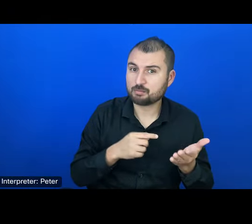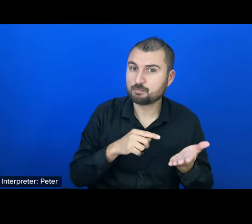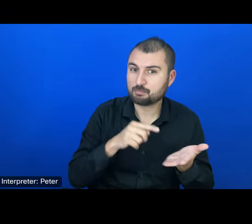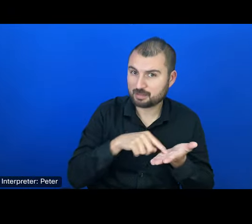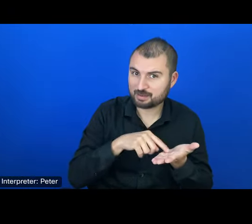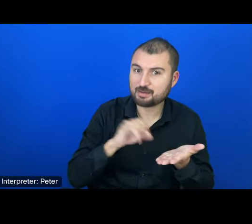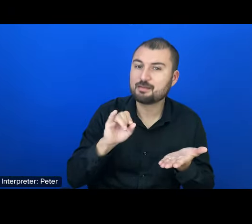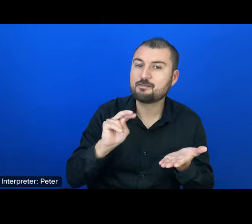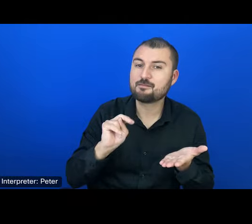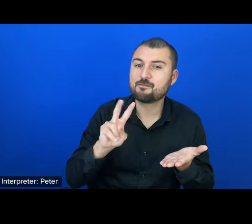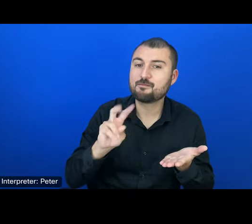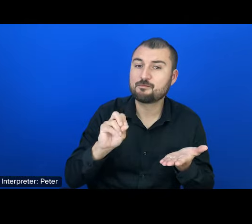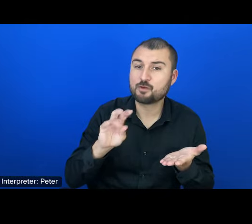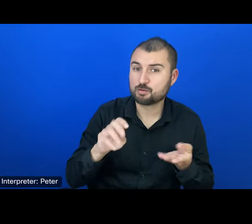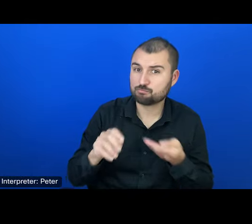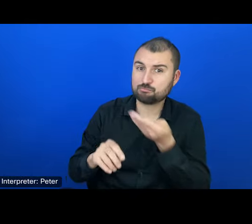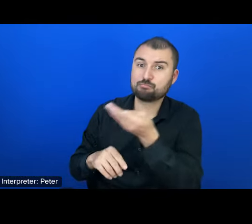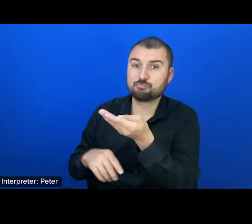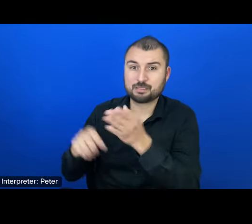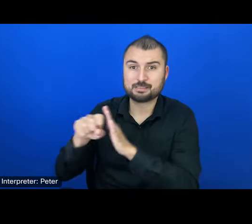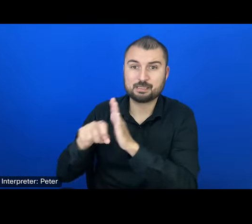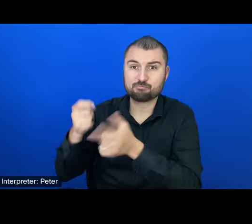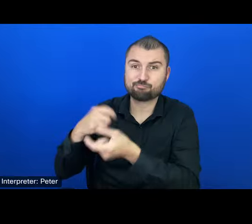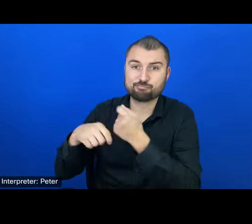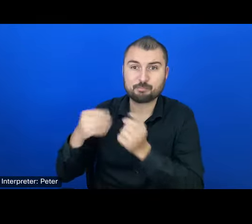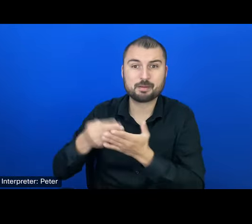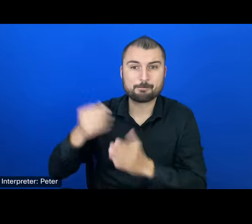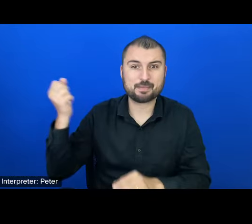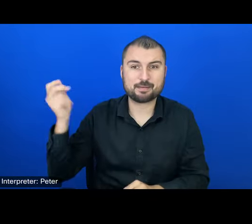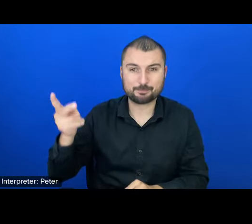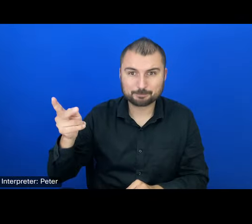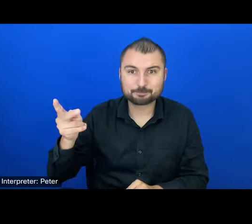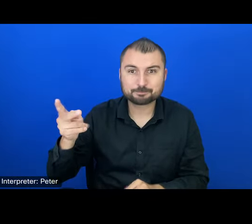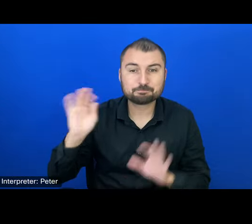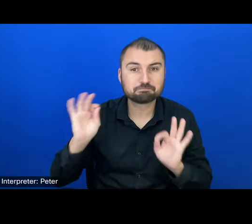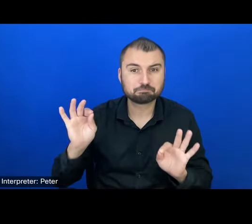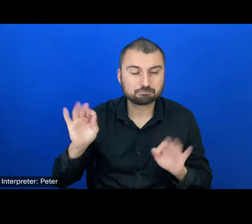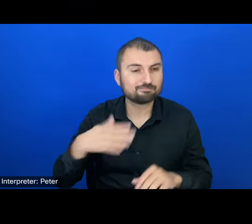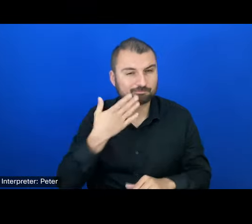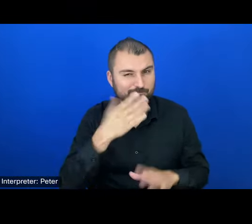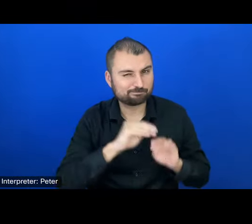and then the state will then take that money back. Okay, thanks for that clarity. Yes, sir.